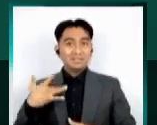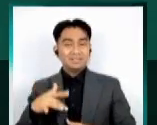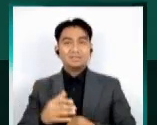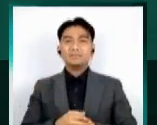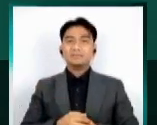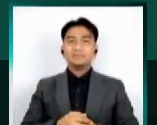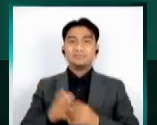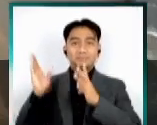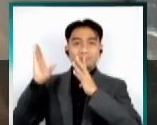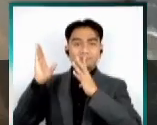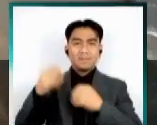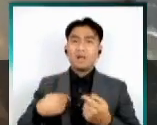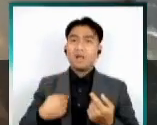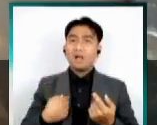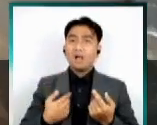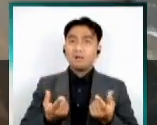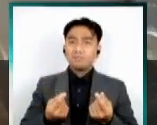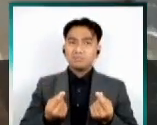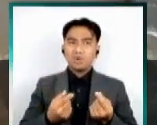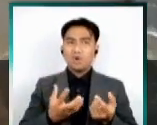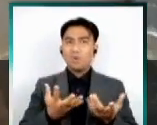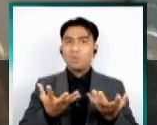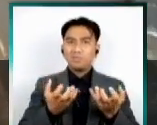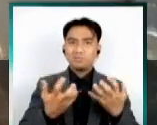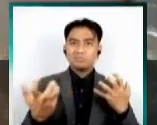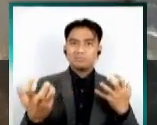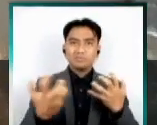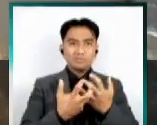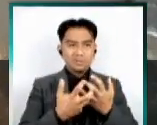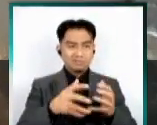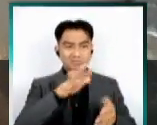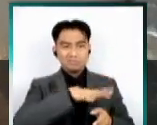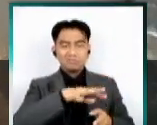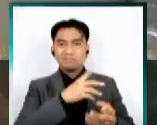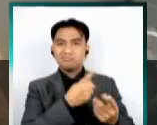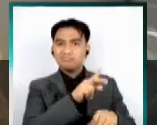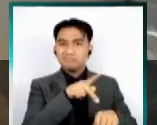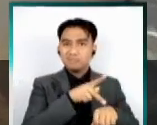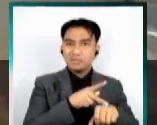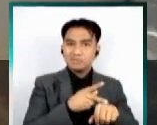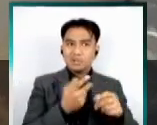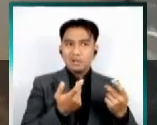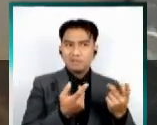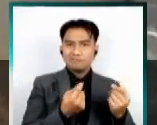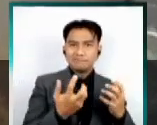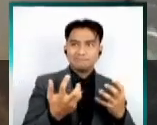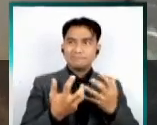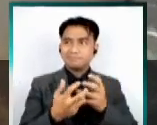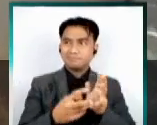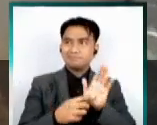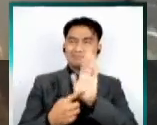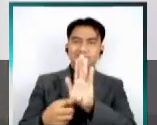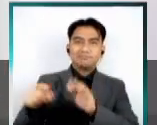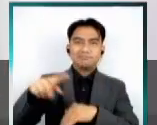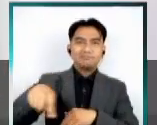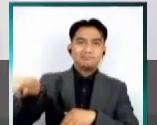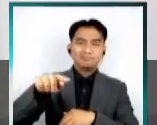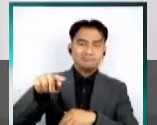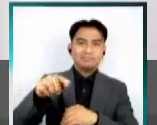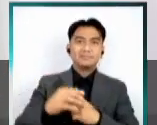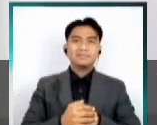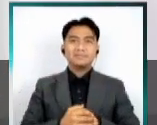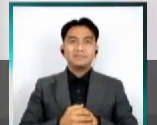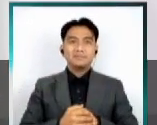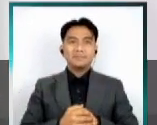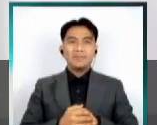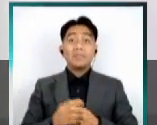my hometown. With the work that I put on to the dress is a lot of work. But